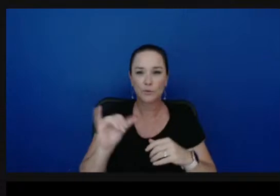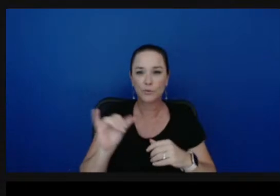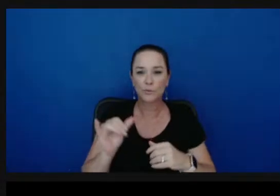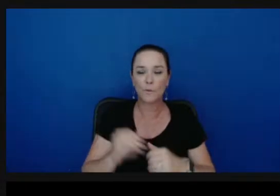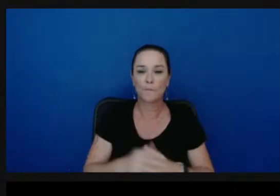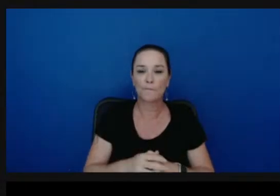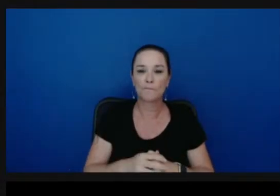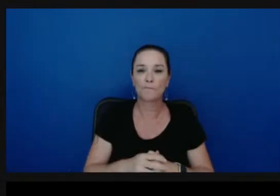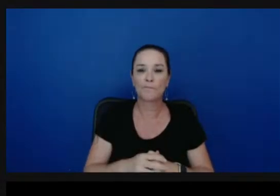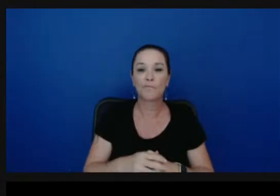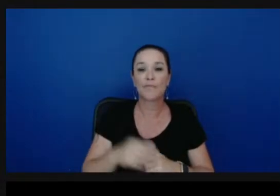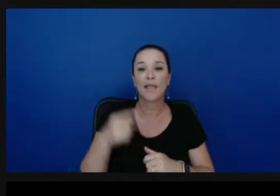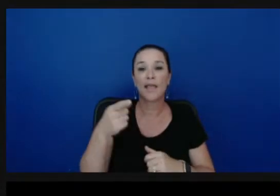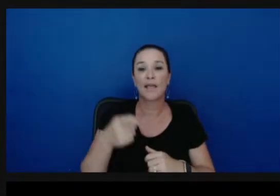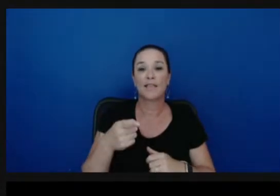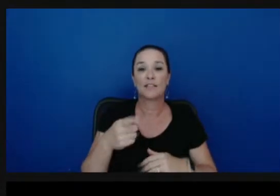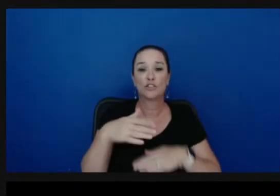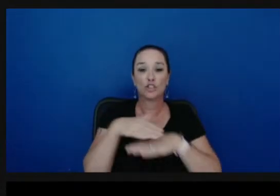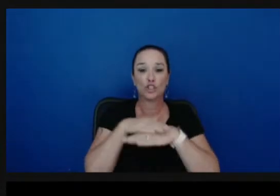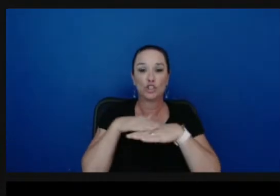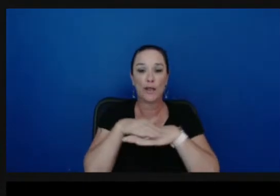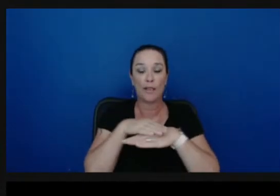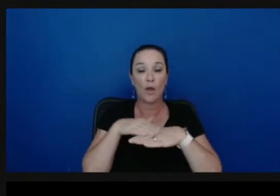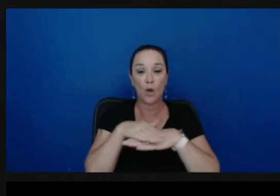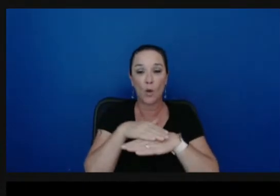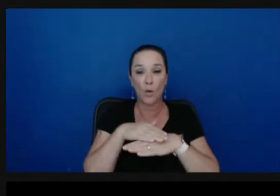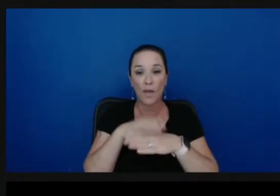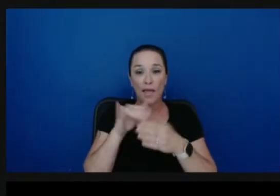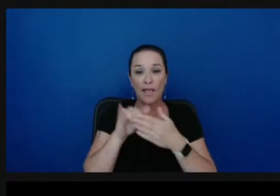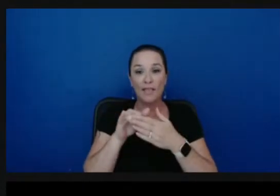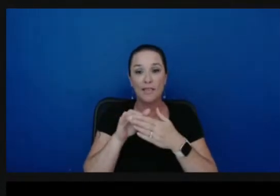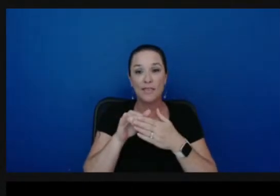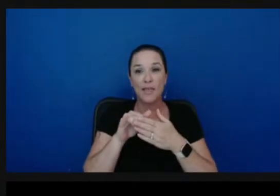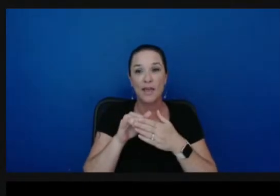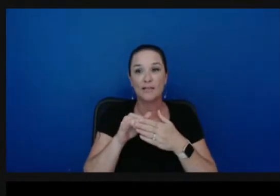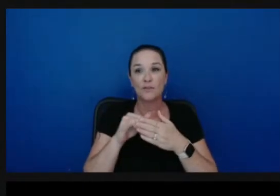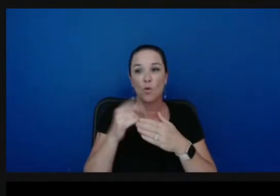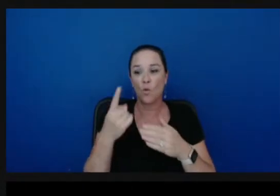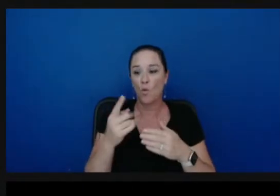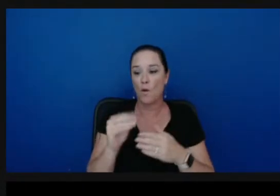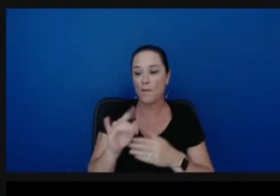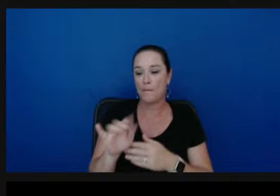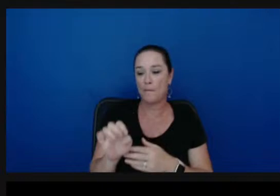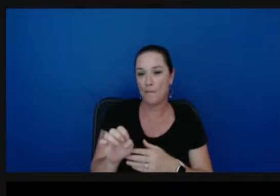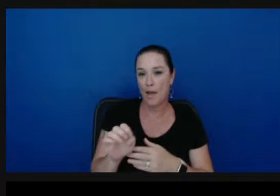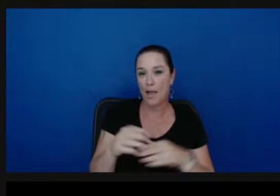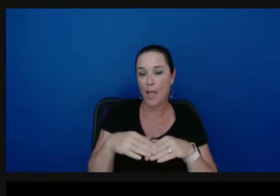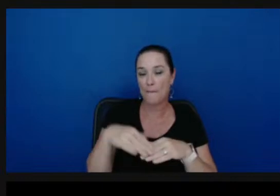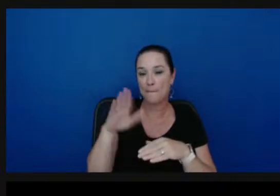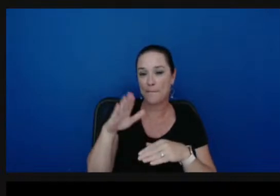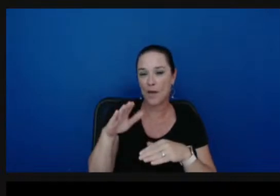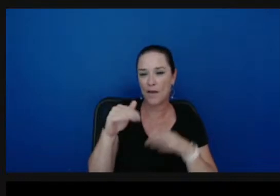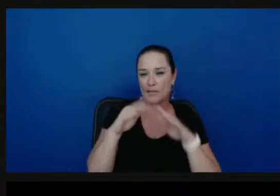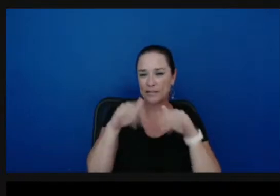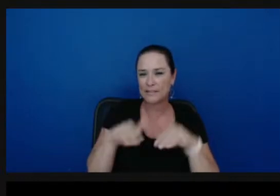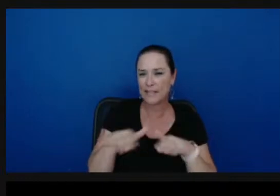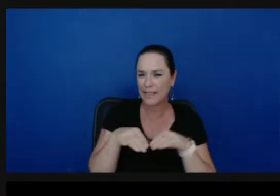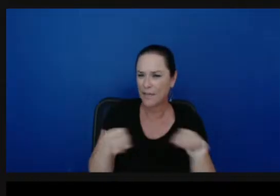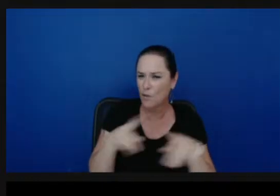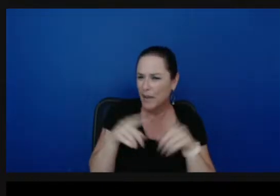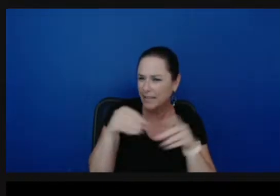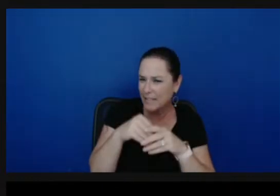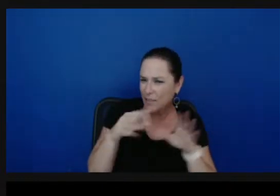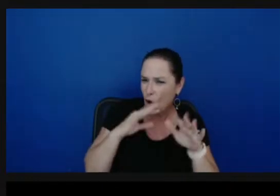actually quite shallow. It's showing almost a mile above sea level, but in the sea. So there's a little error there, obviously, but